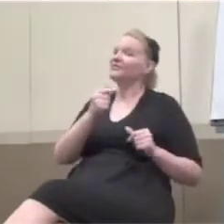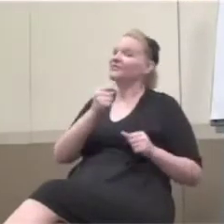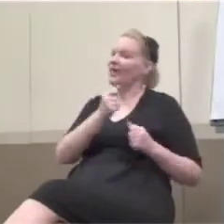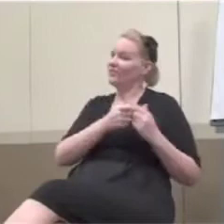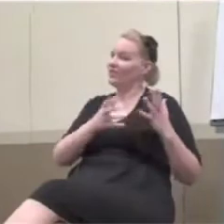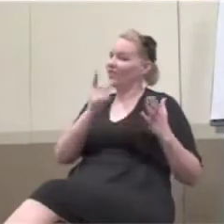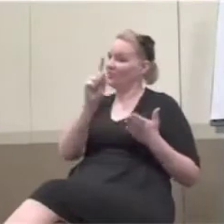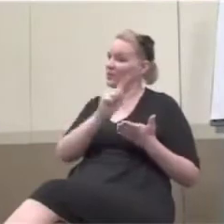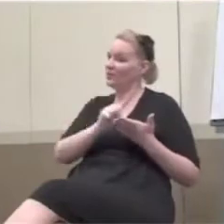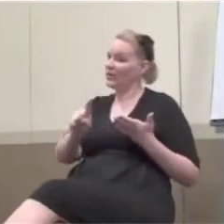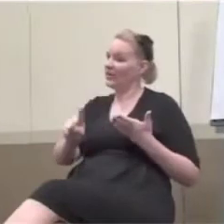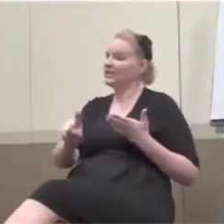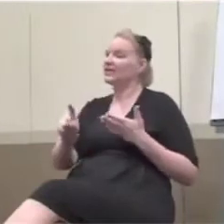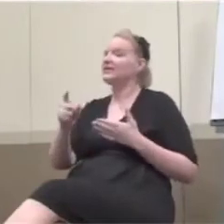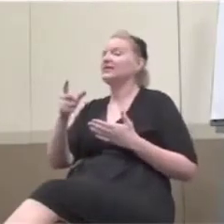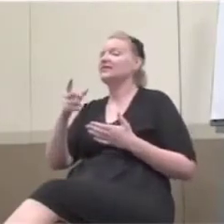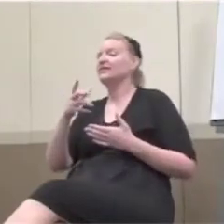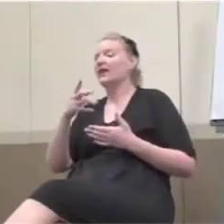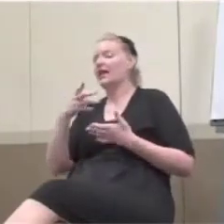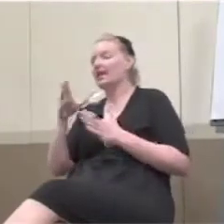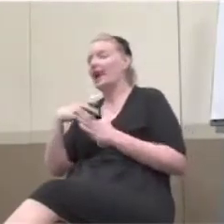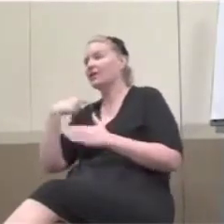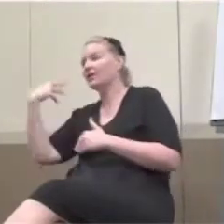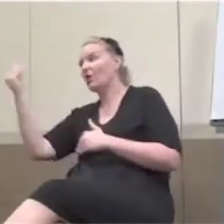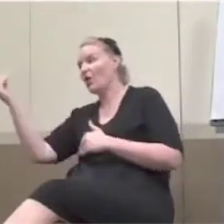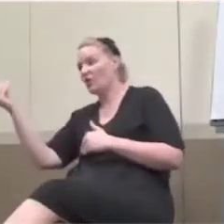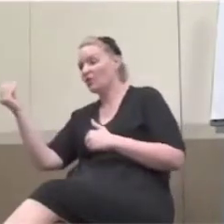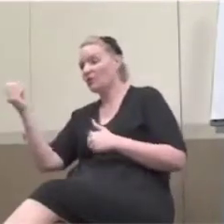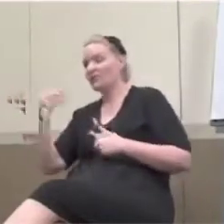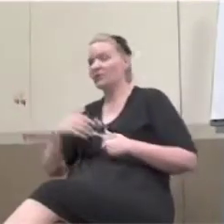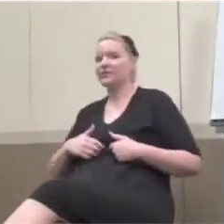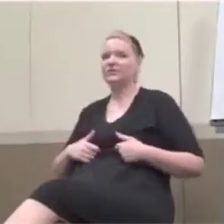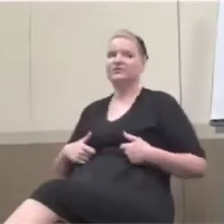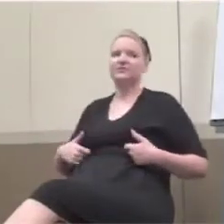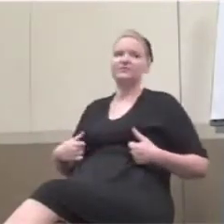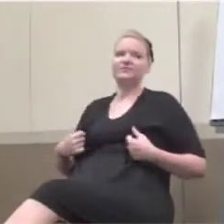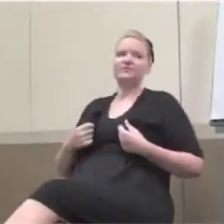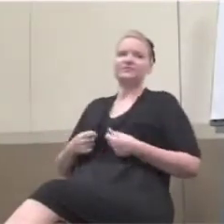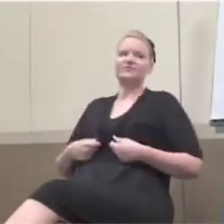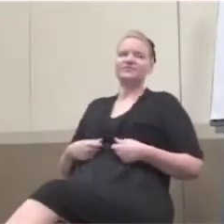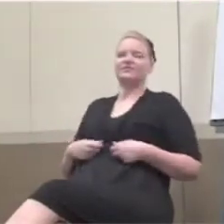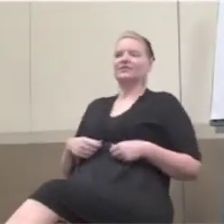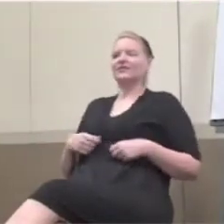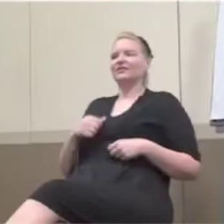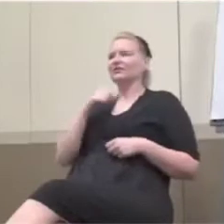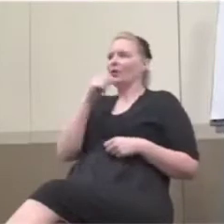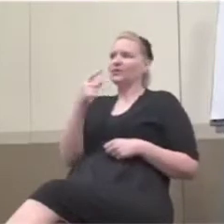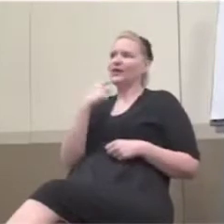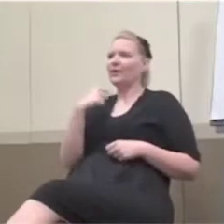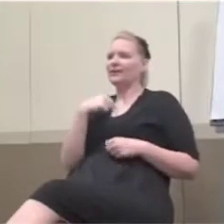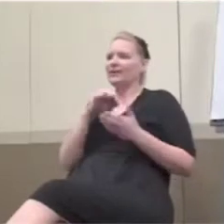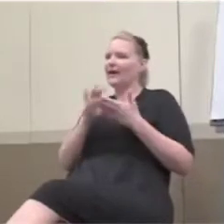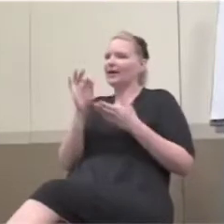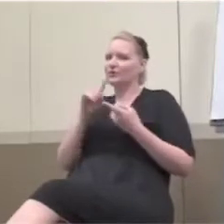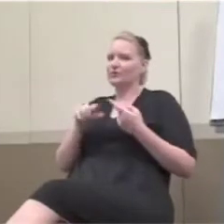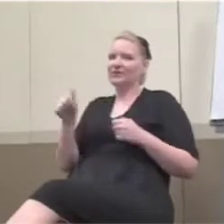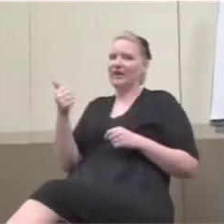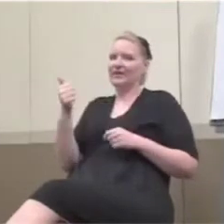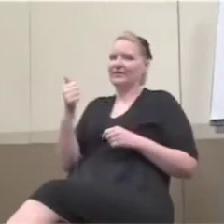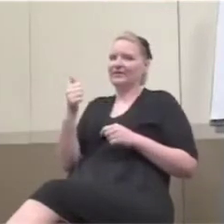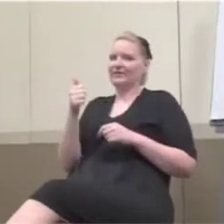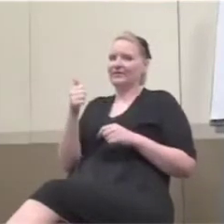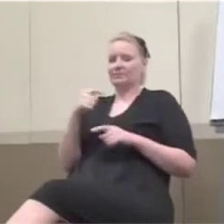yourself. And but instead I got count to 10 so I didn't get mad at me and say something. But I'm telling you that it